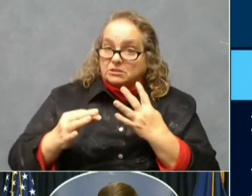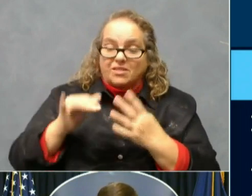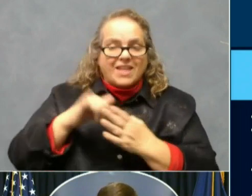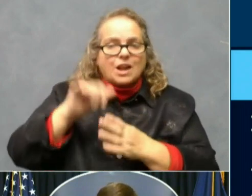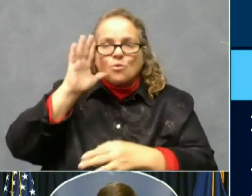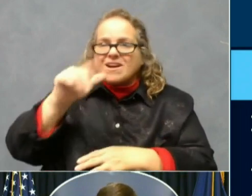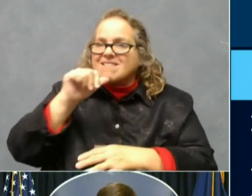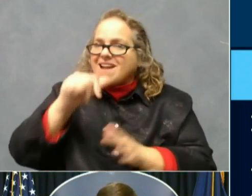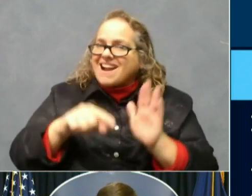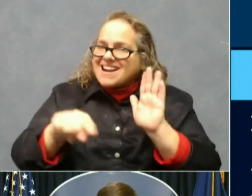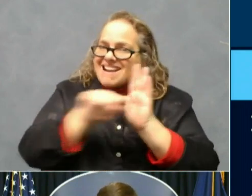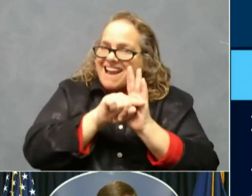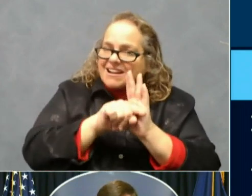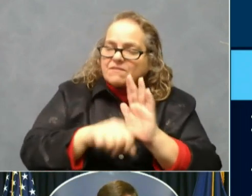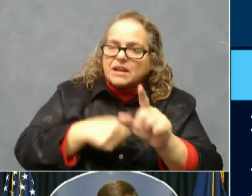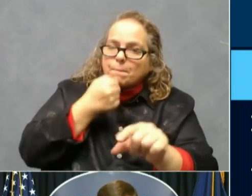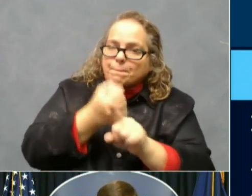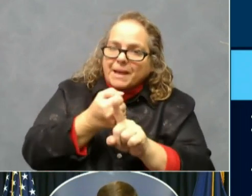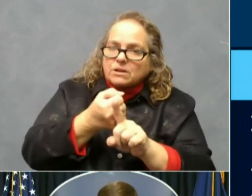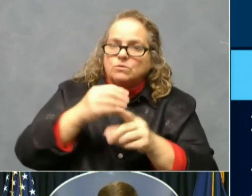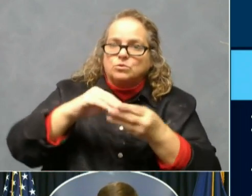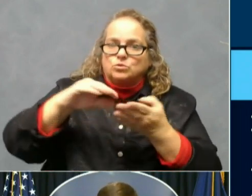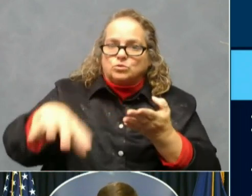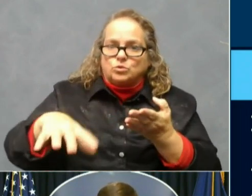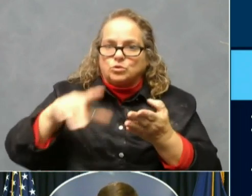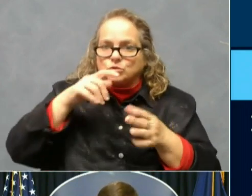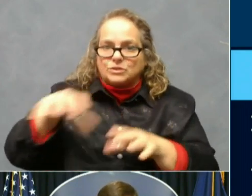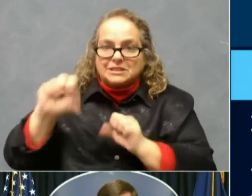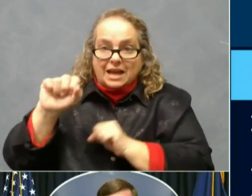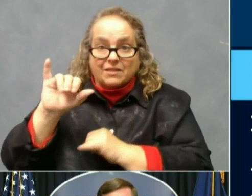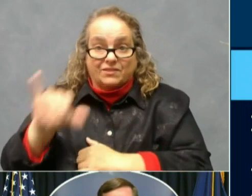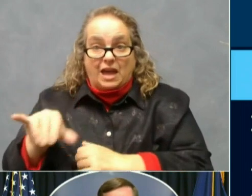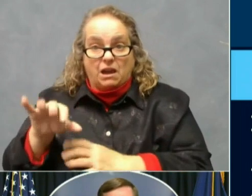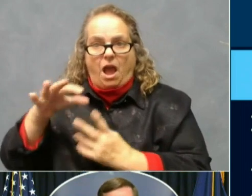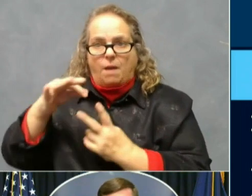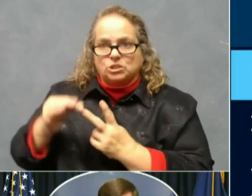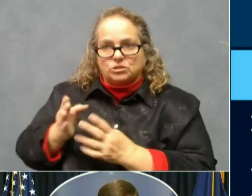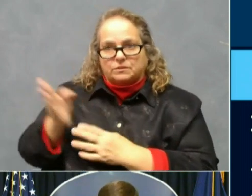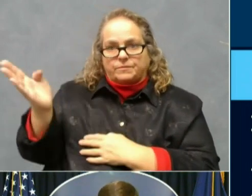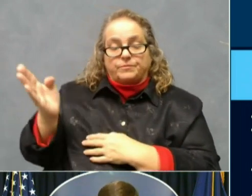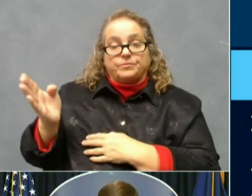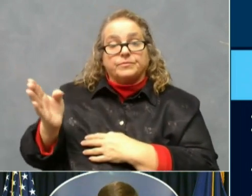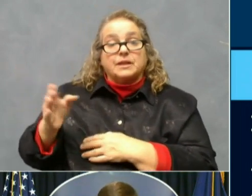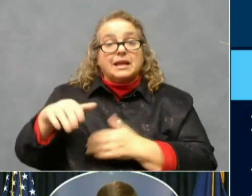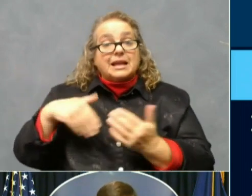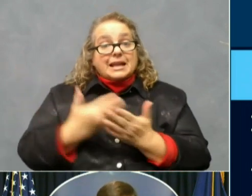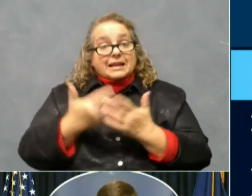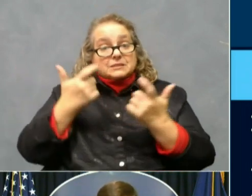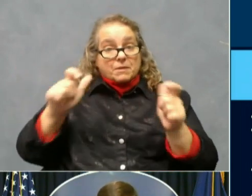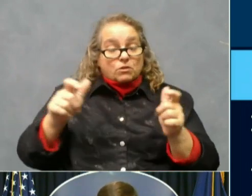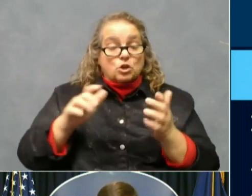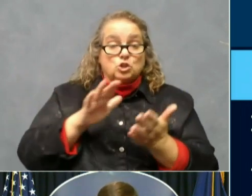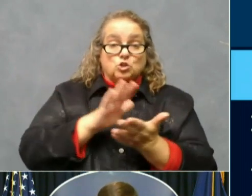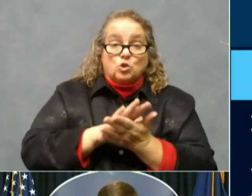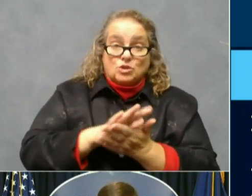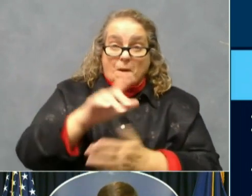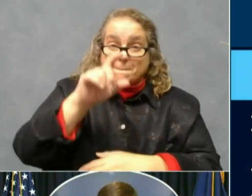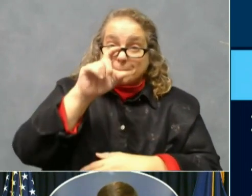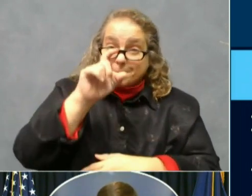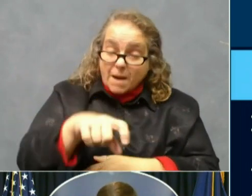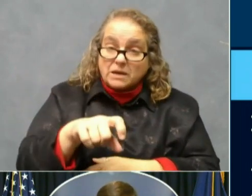that take it. Next big piece, schools must accommodate and provide an accommodation